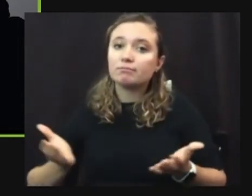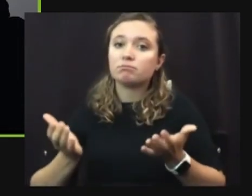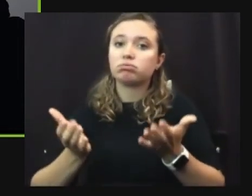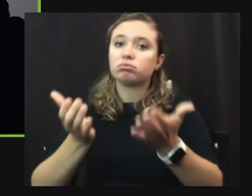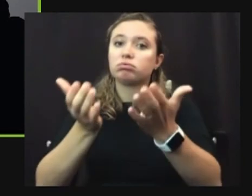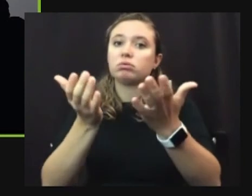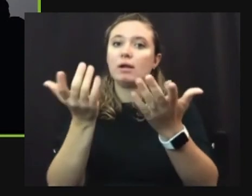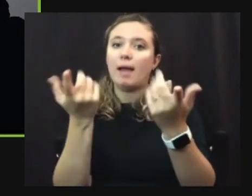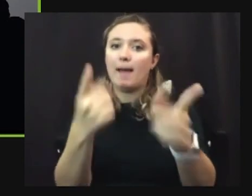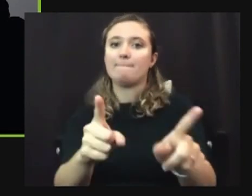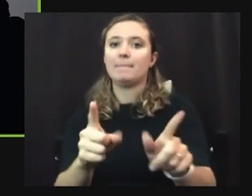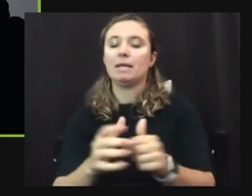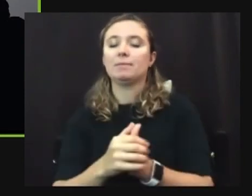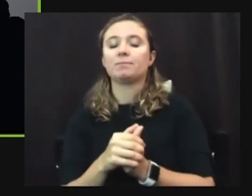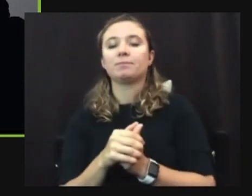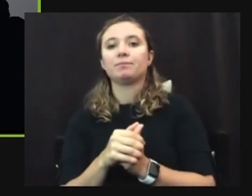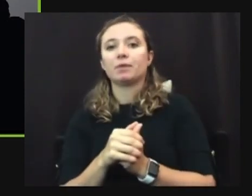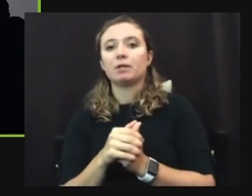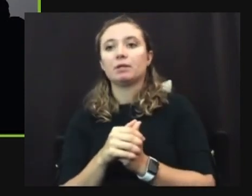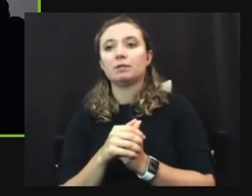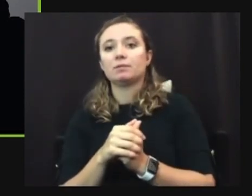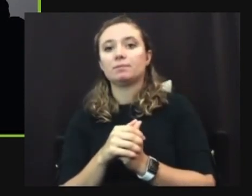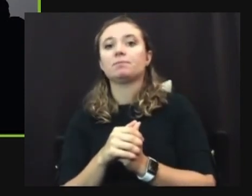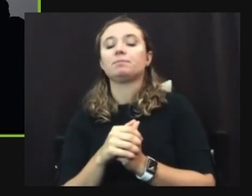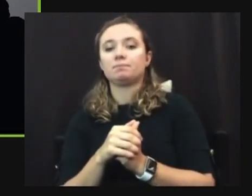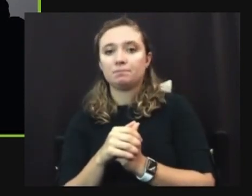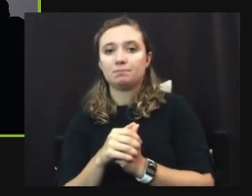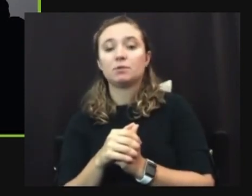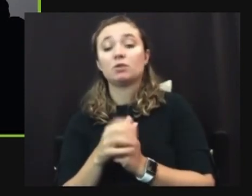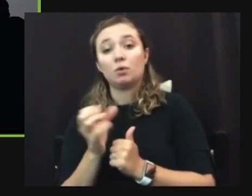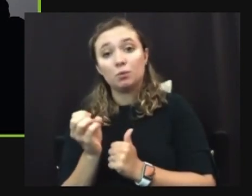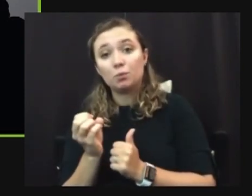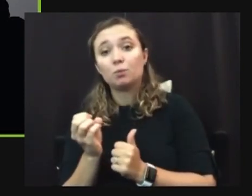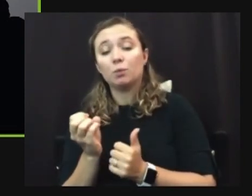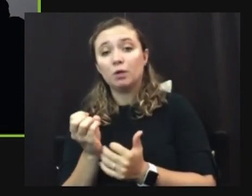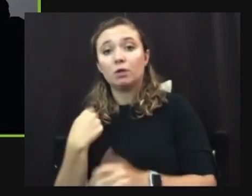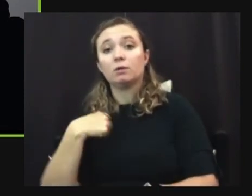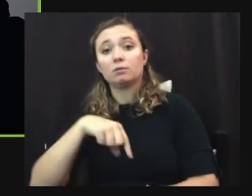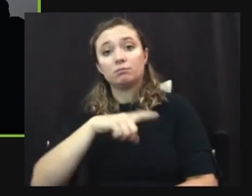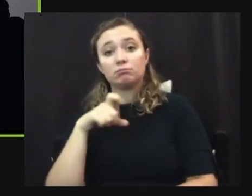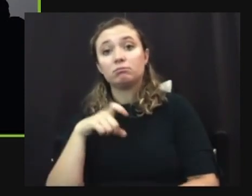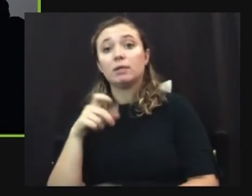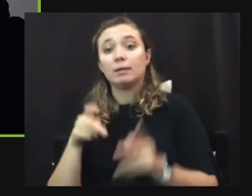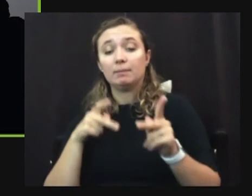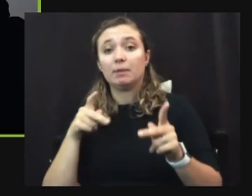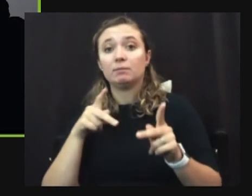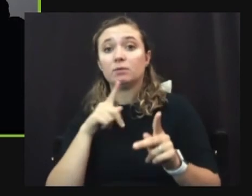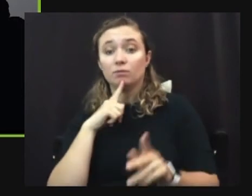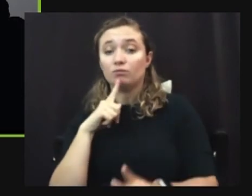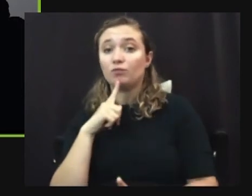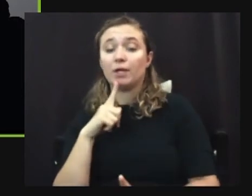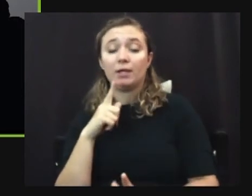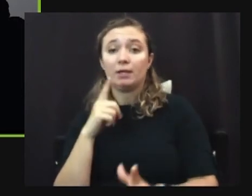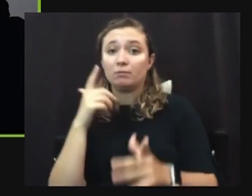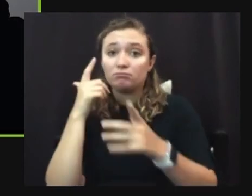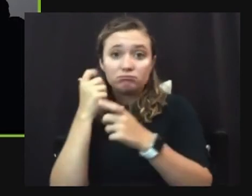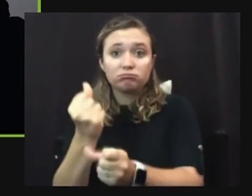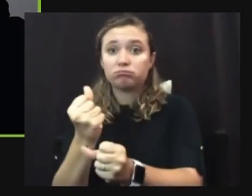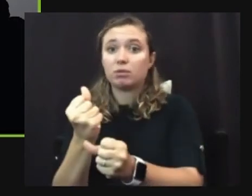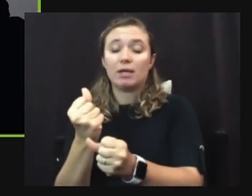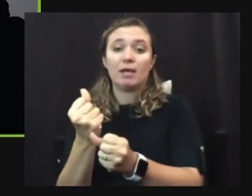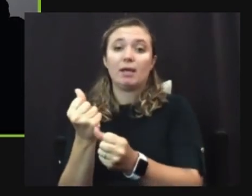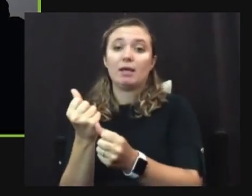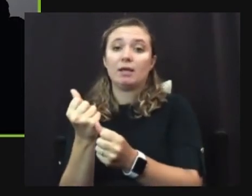to be collaborative. And so we need people to engage in